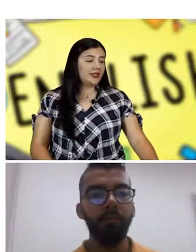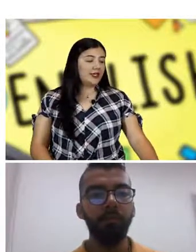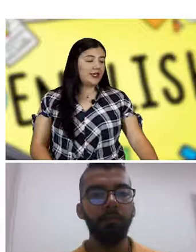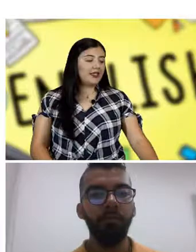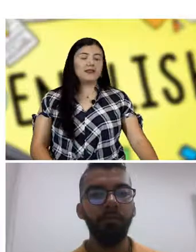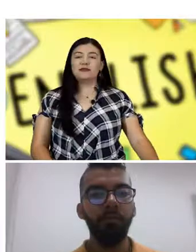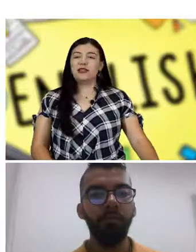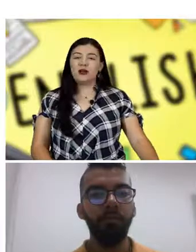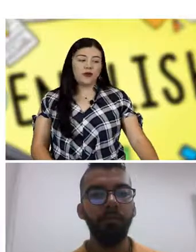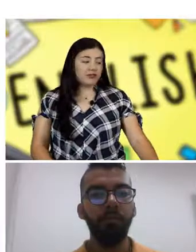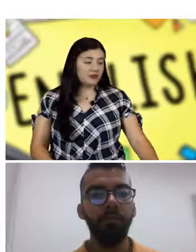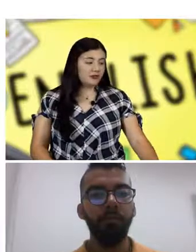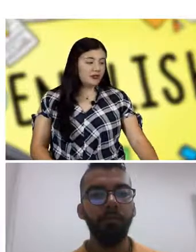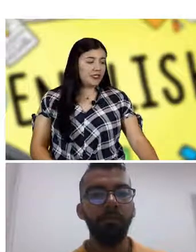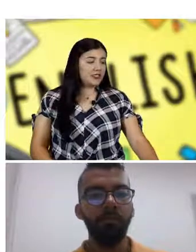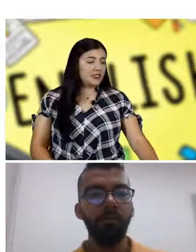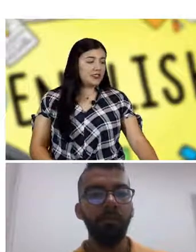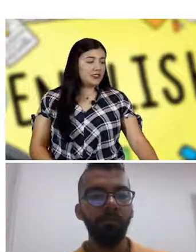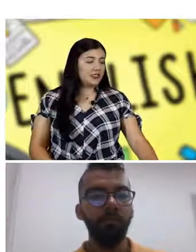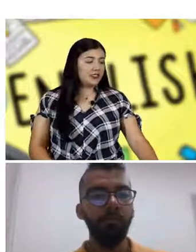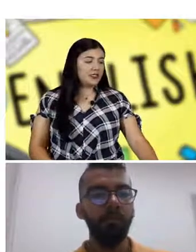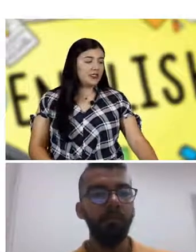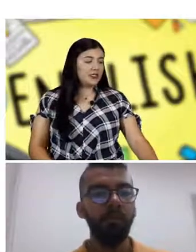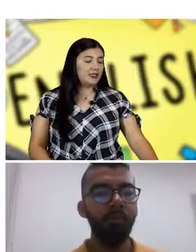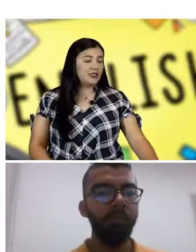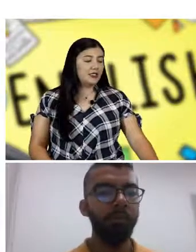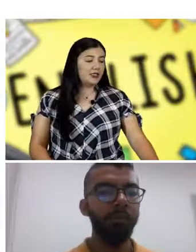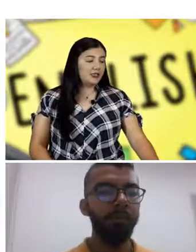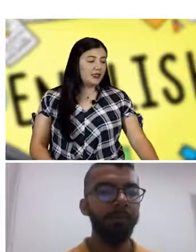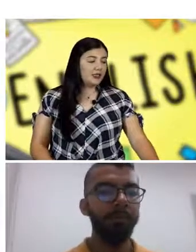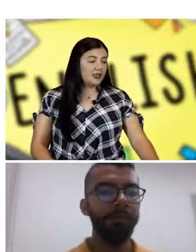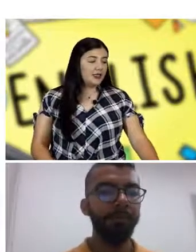So we got head, that one is repeated.